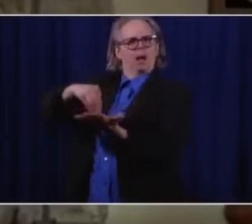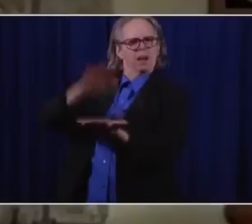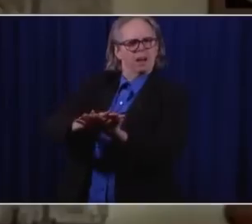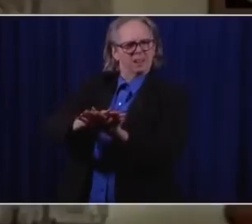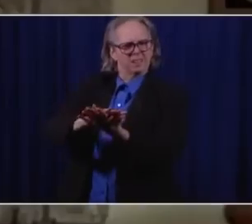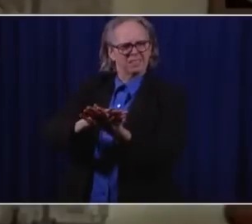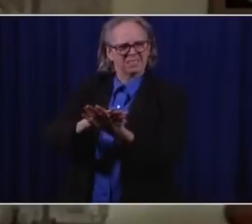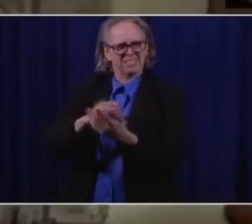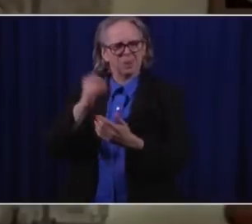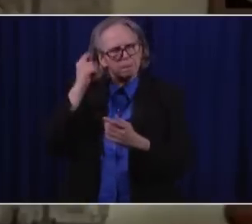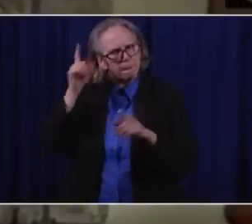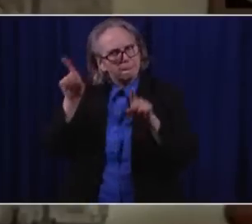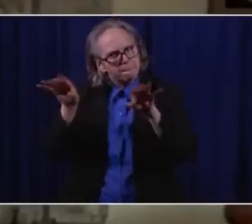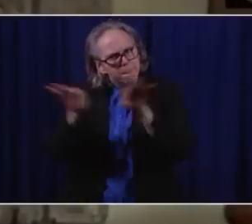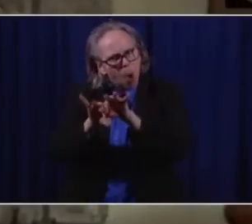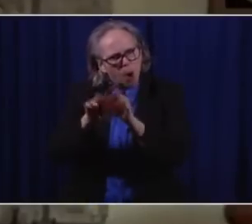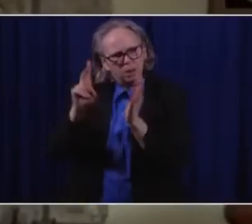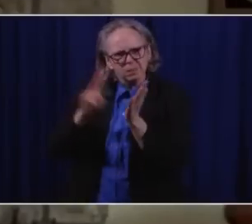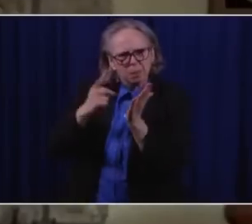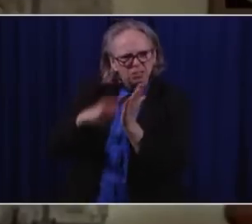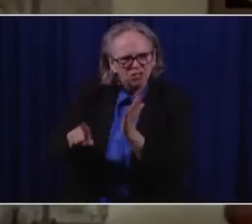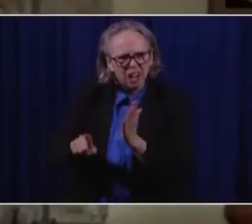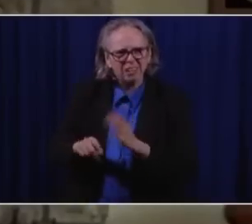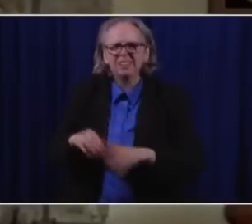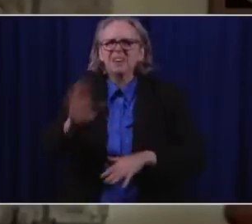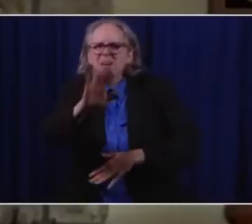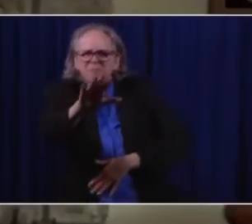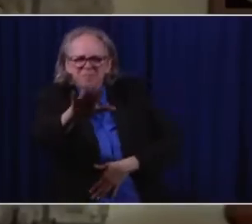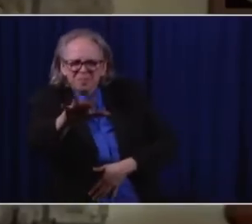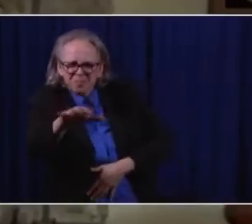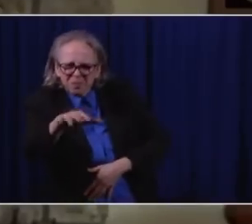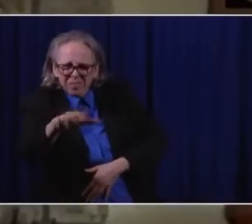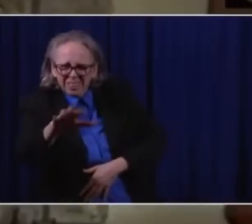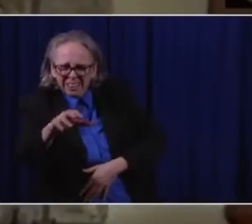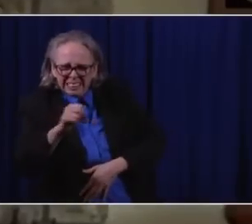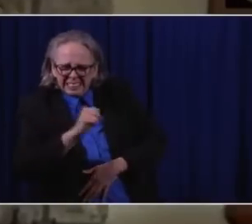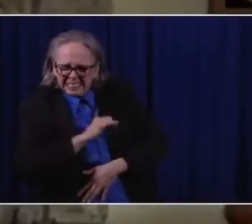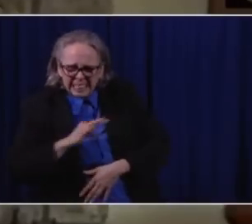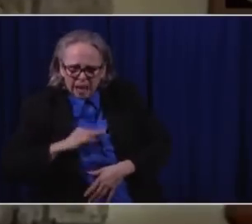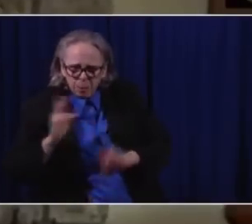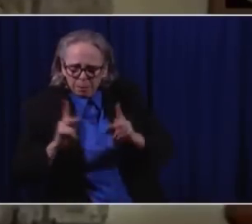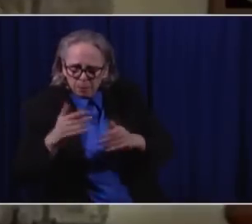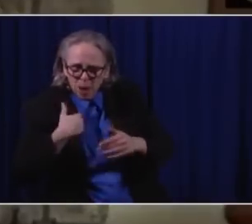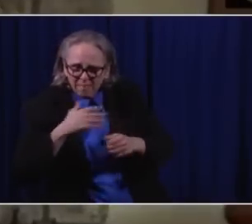Do we have enough people to be going through the data so that we can keep up with this?